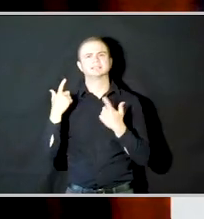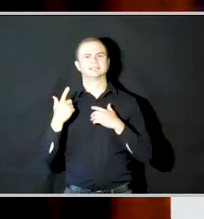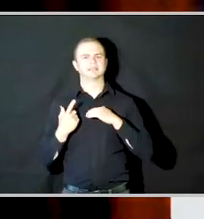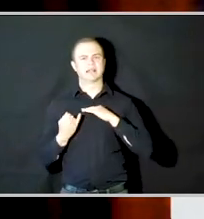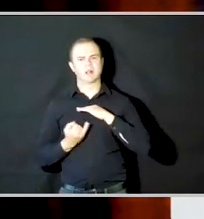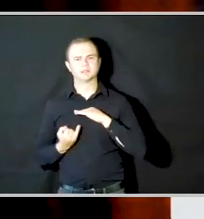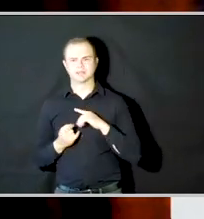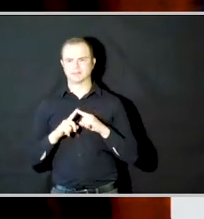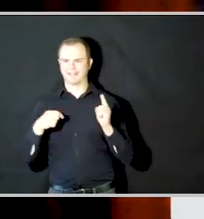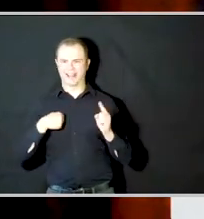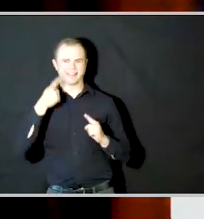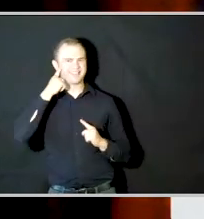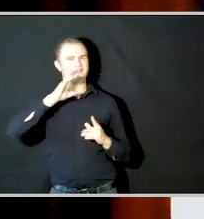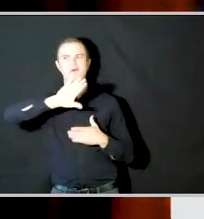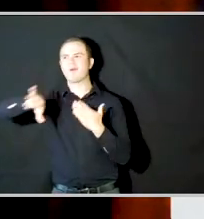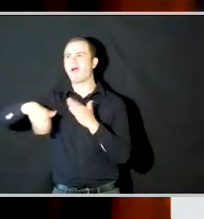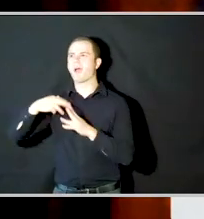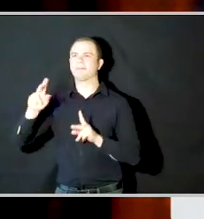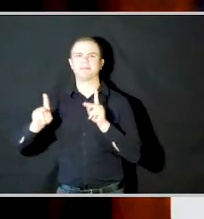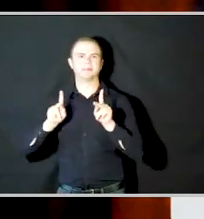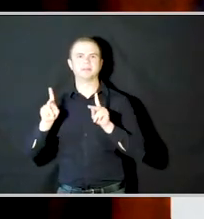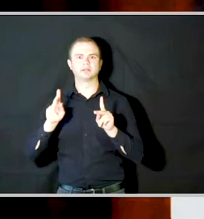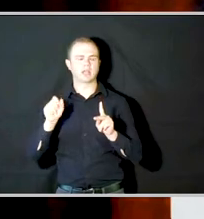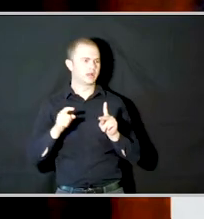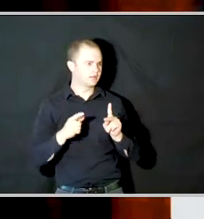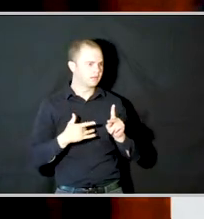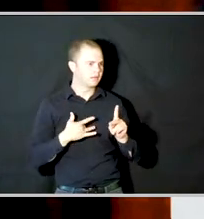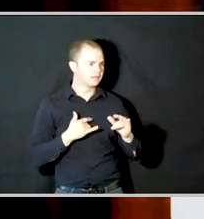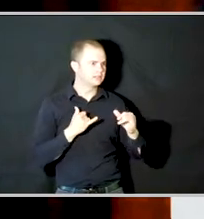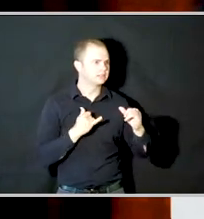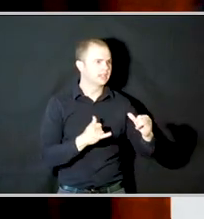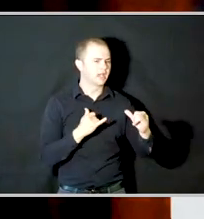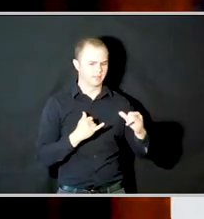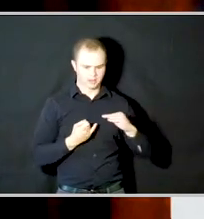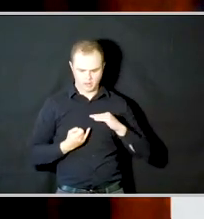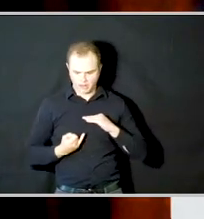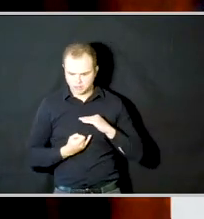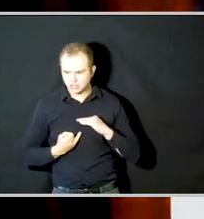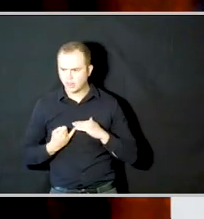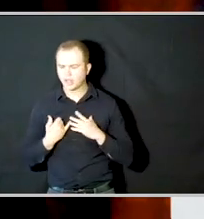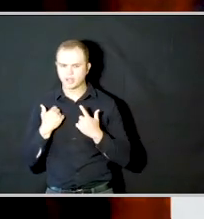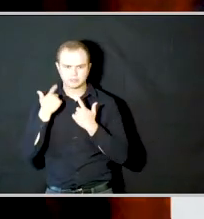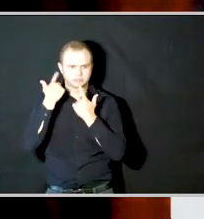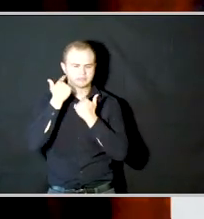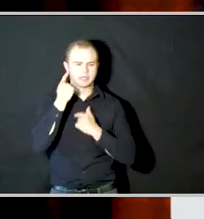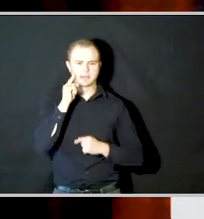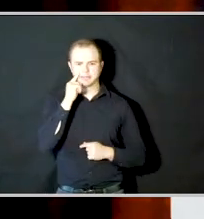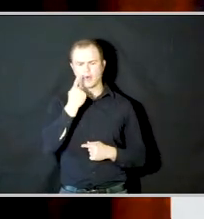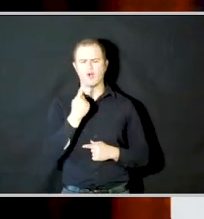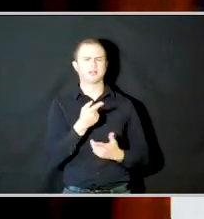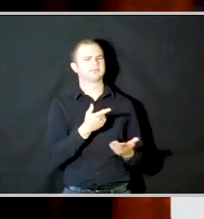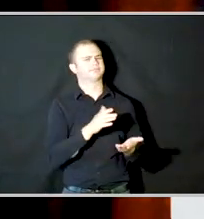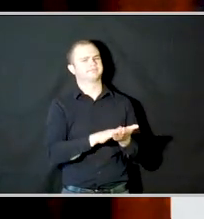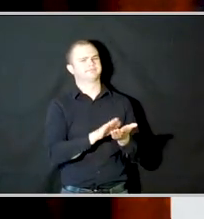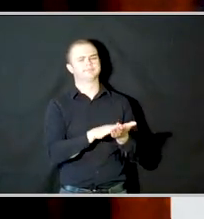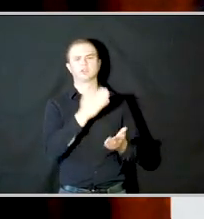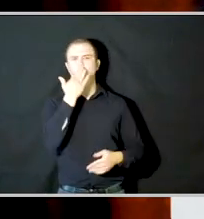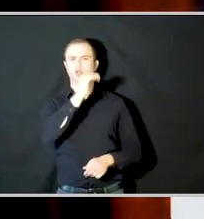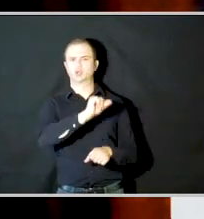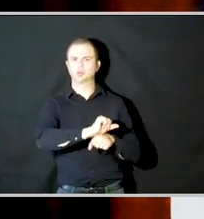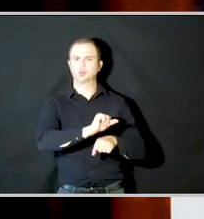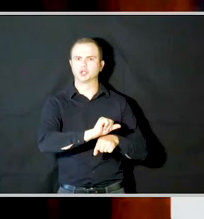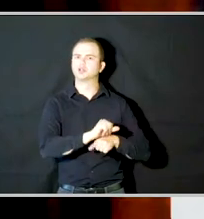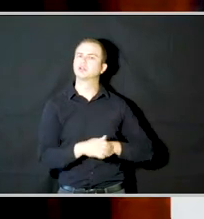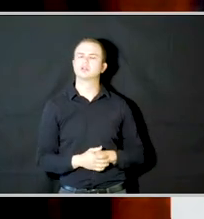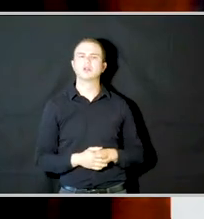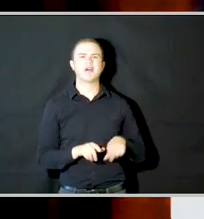sense of desolation and boredom. The work was really well done. The many layers